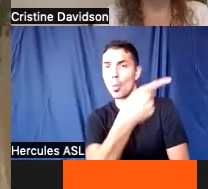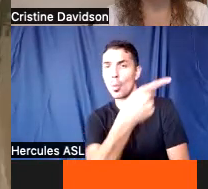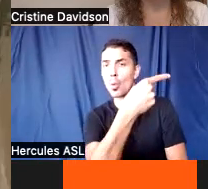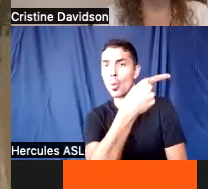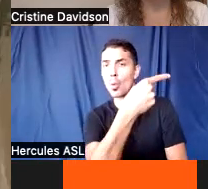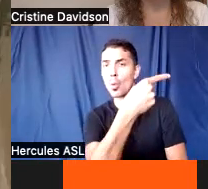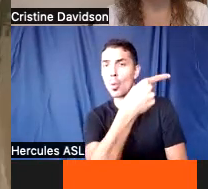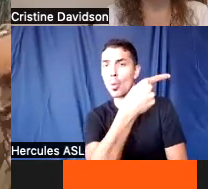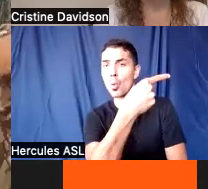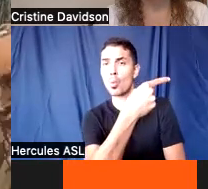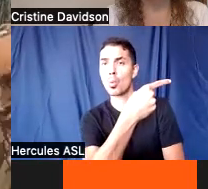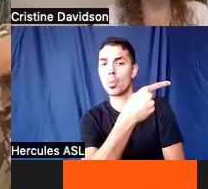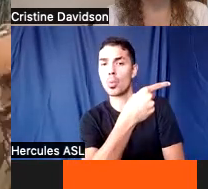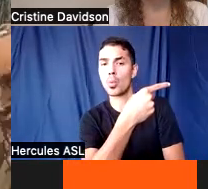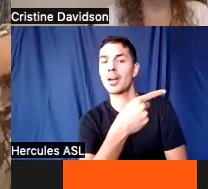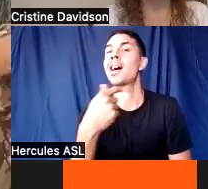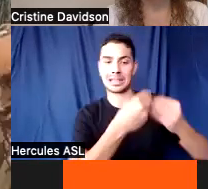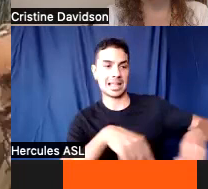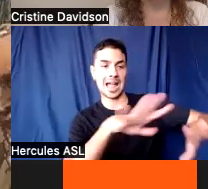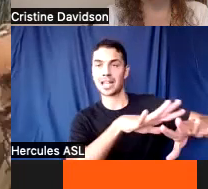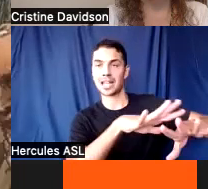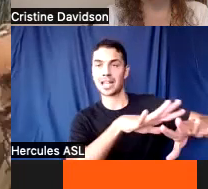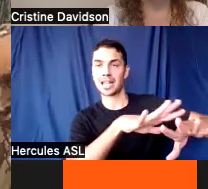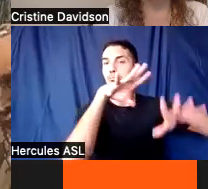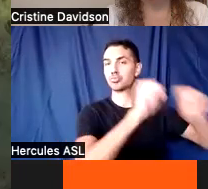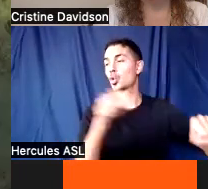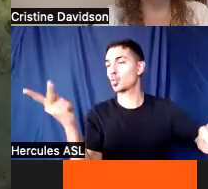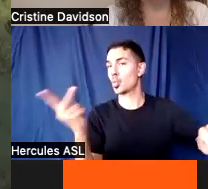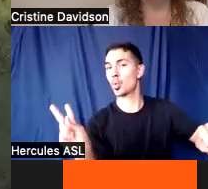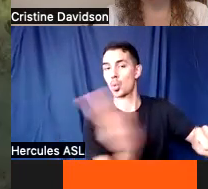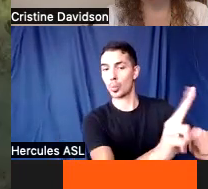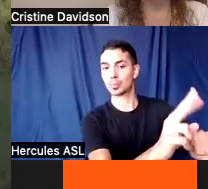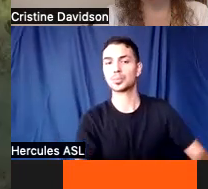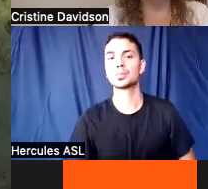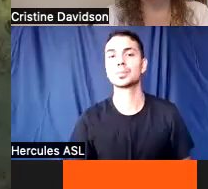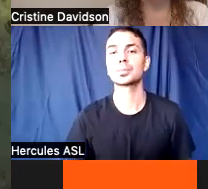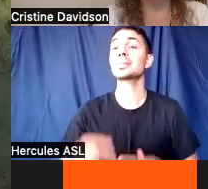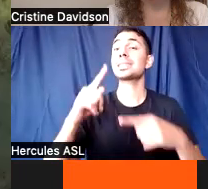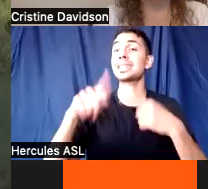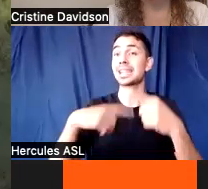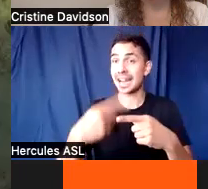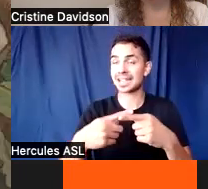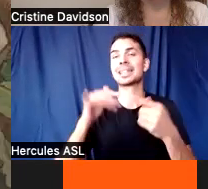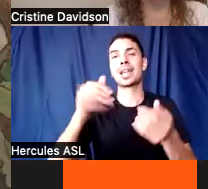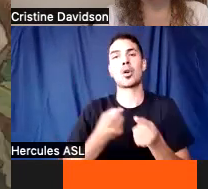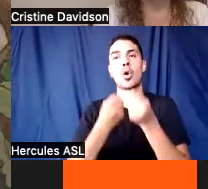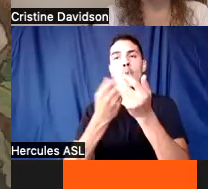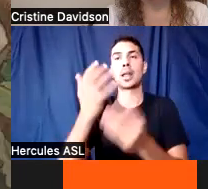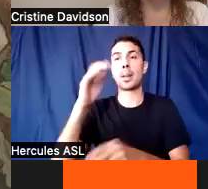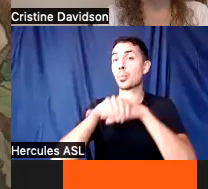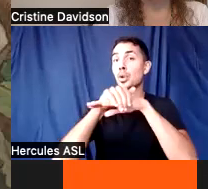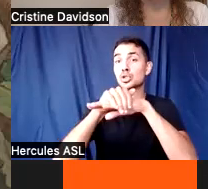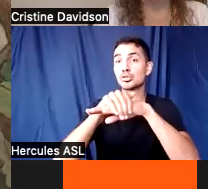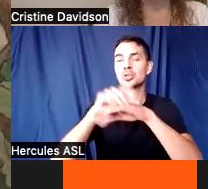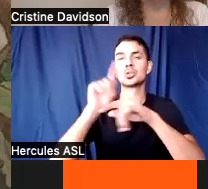title." And so the race was on for European monarchs to discover and claim as much of the New World as possible in the name of Christ. Terra